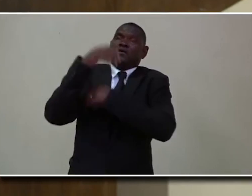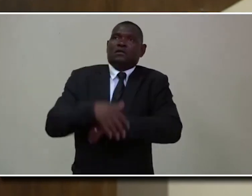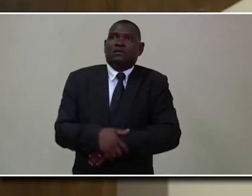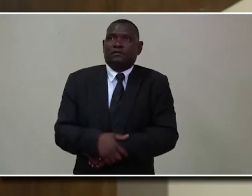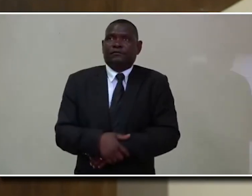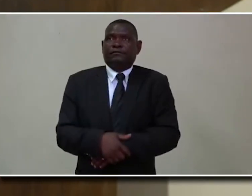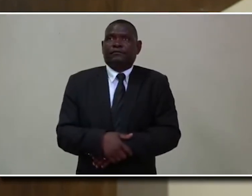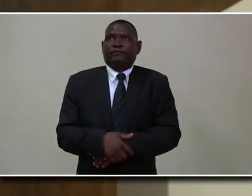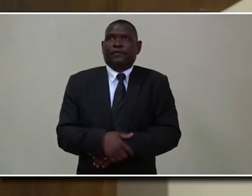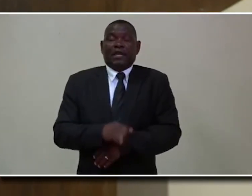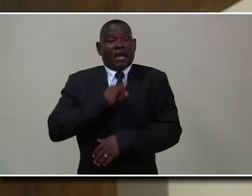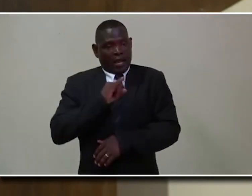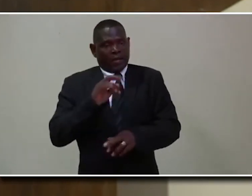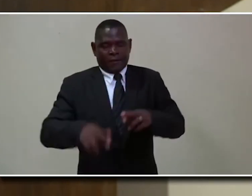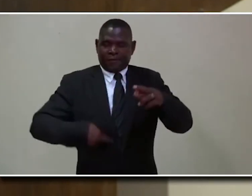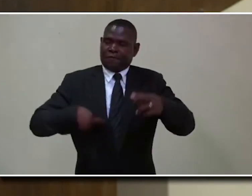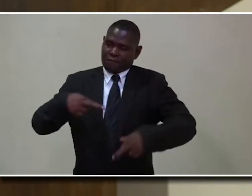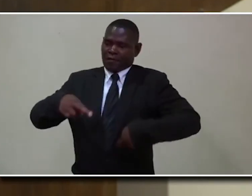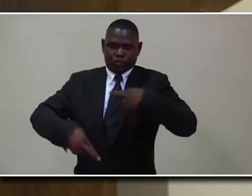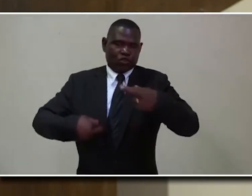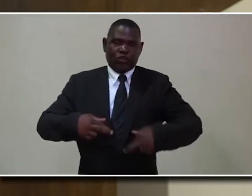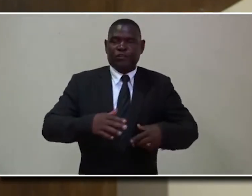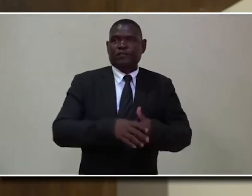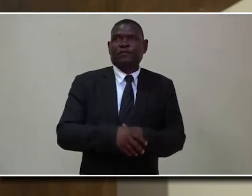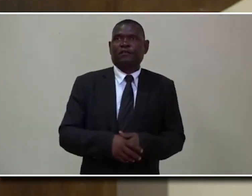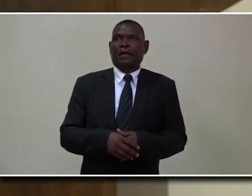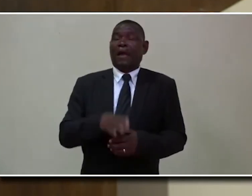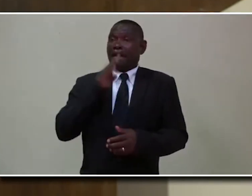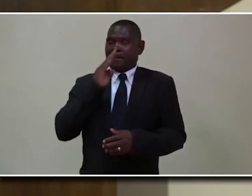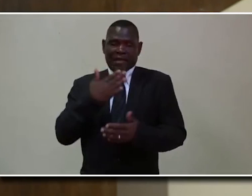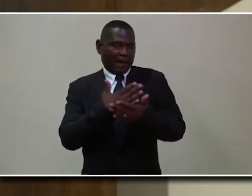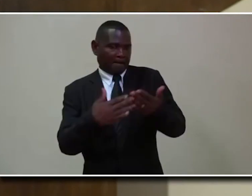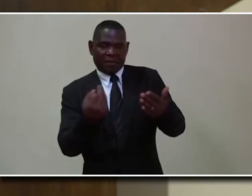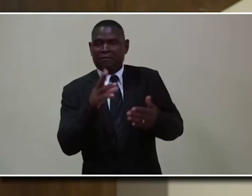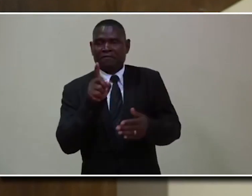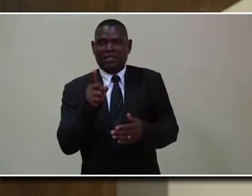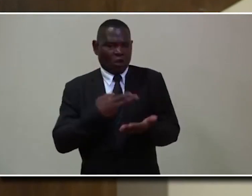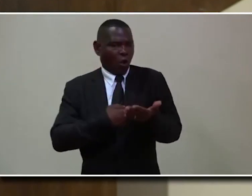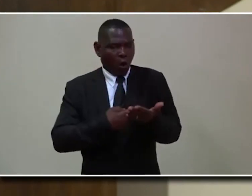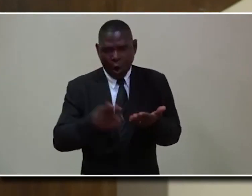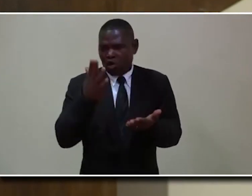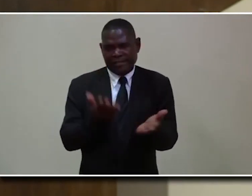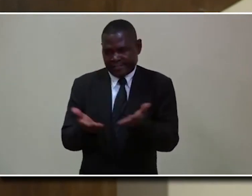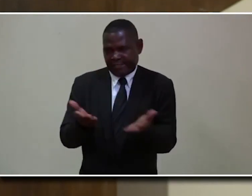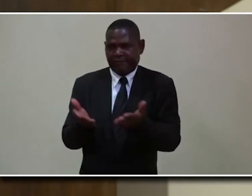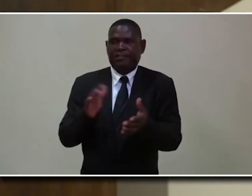but also I rejoice to be part of this festive divine service.